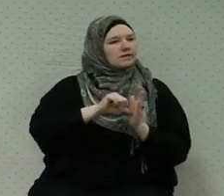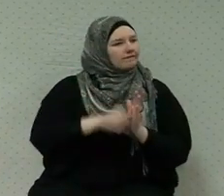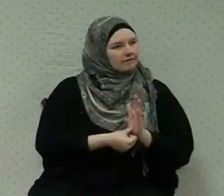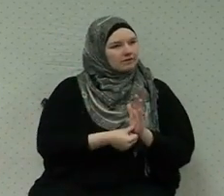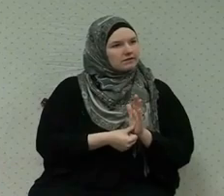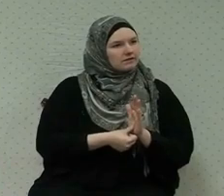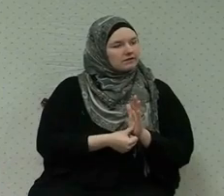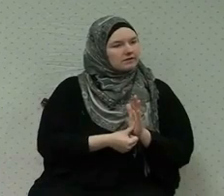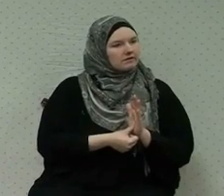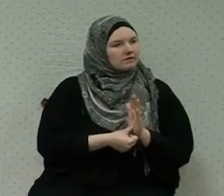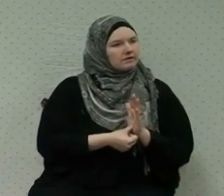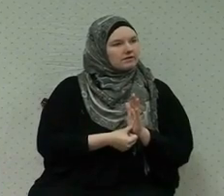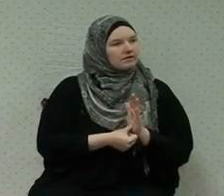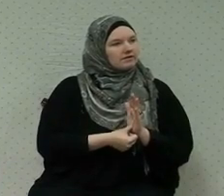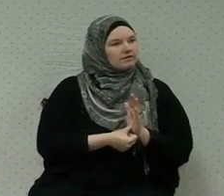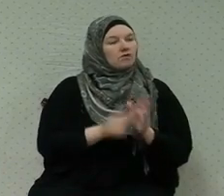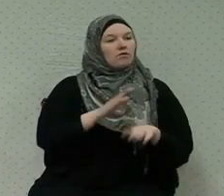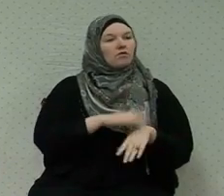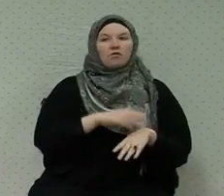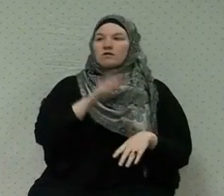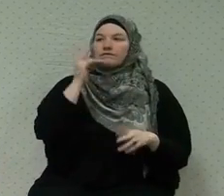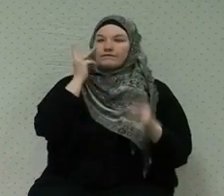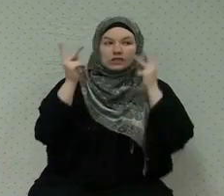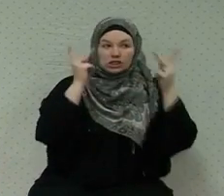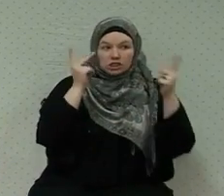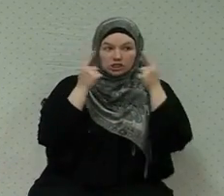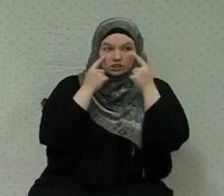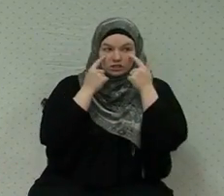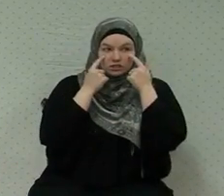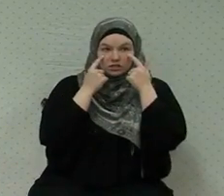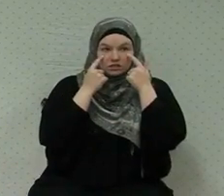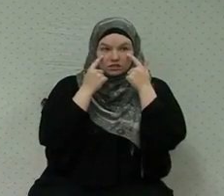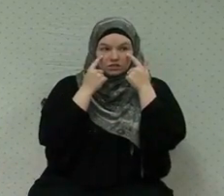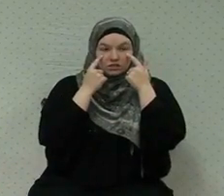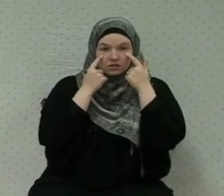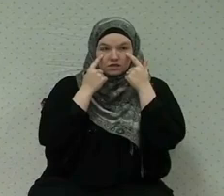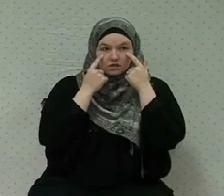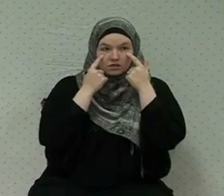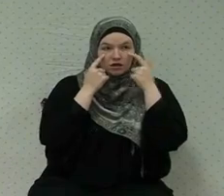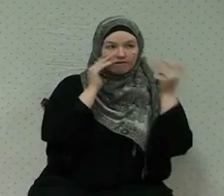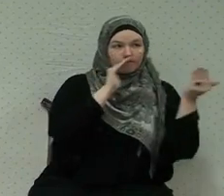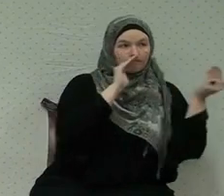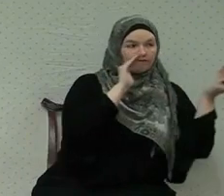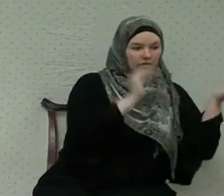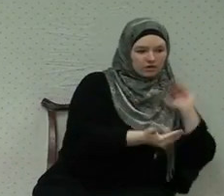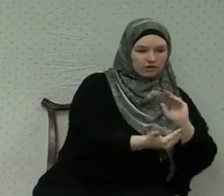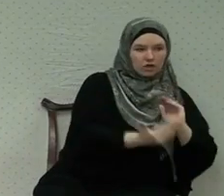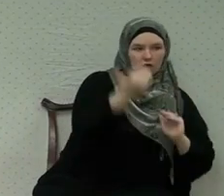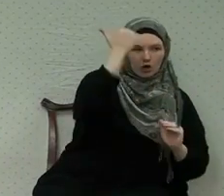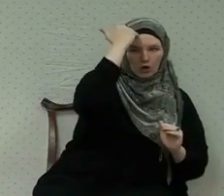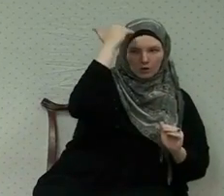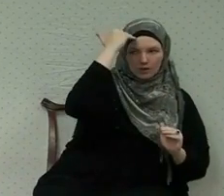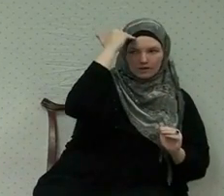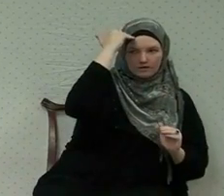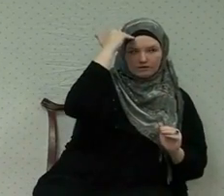on sight versus insight. Sight is your